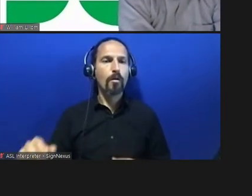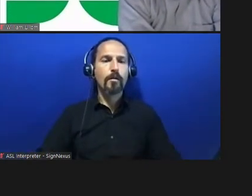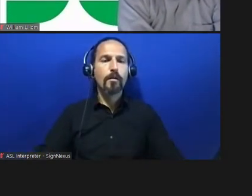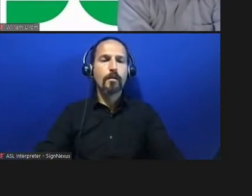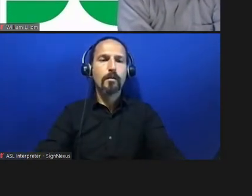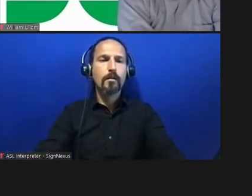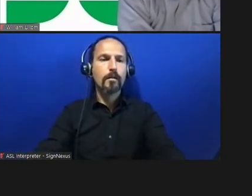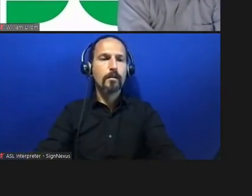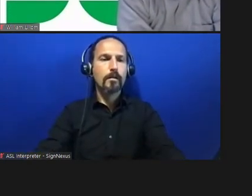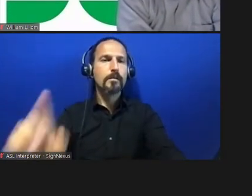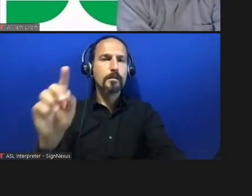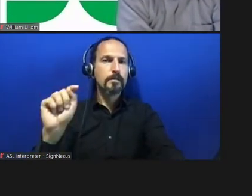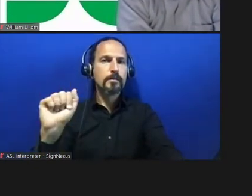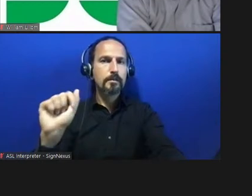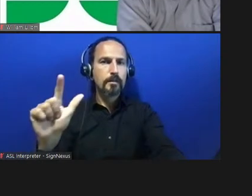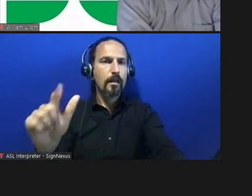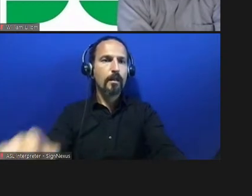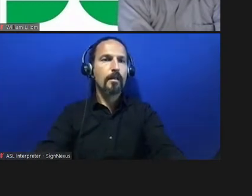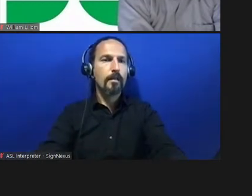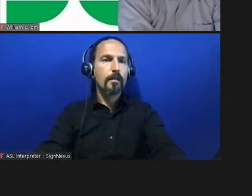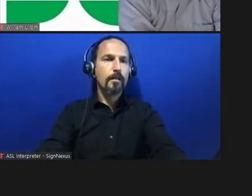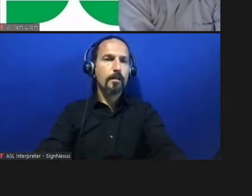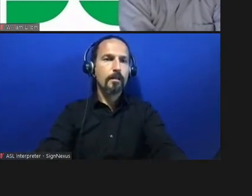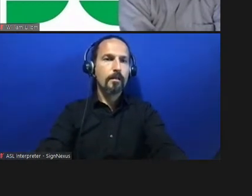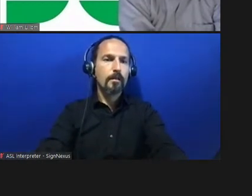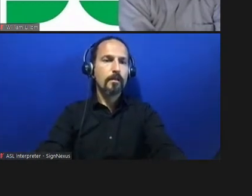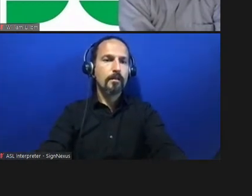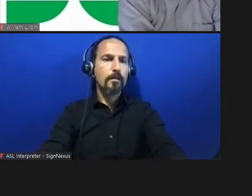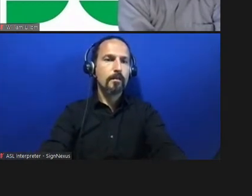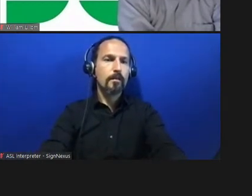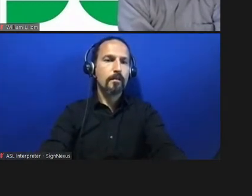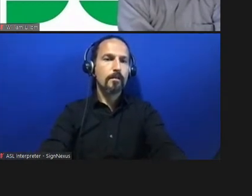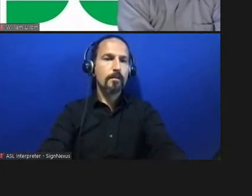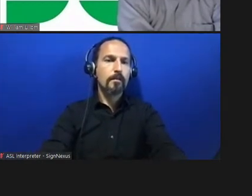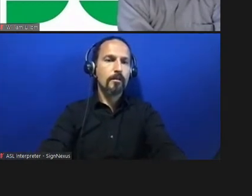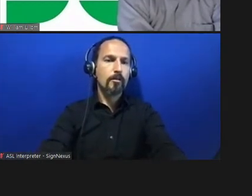tal barzilla followed by Ephraim Aaron